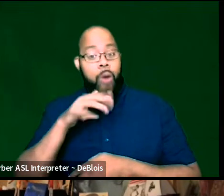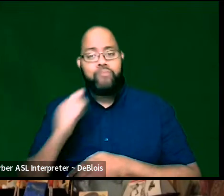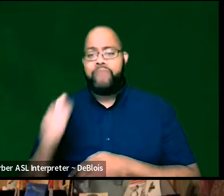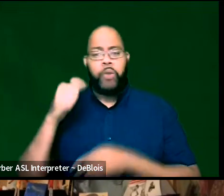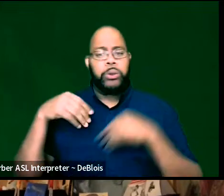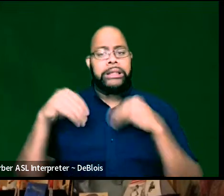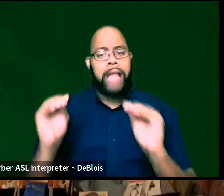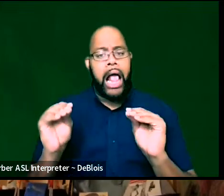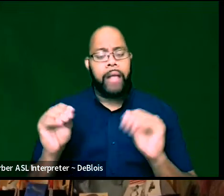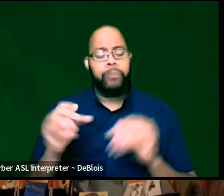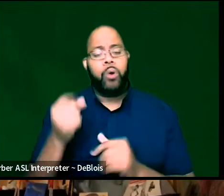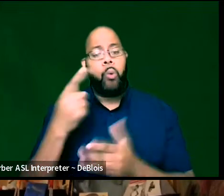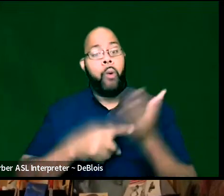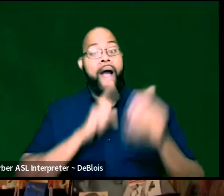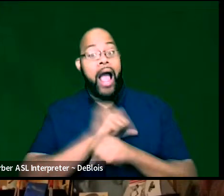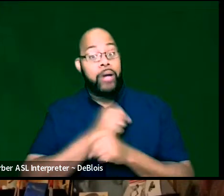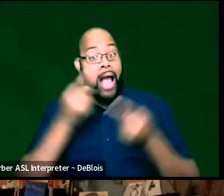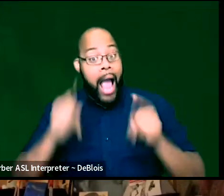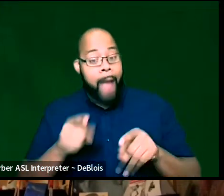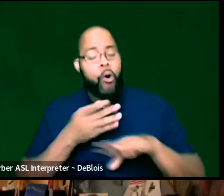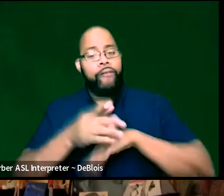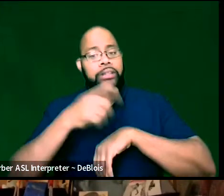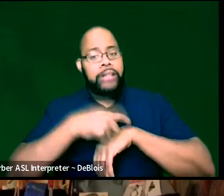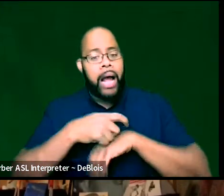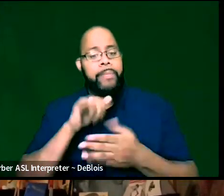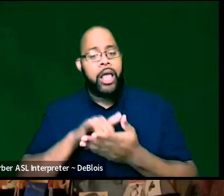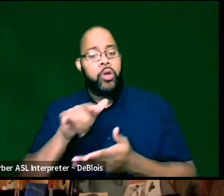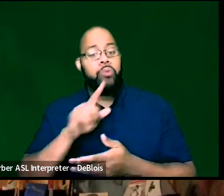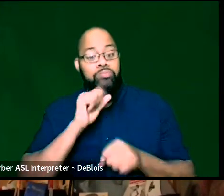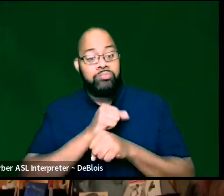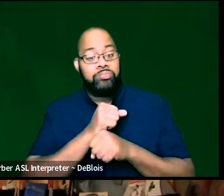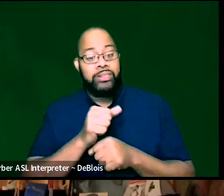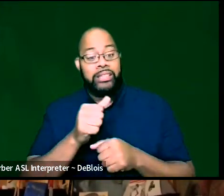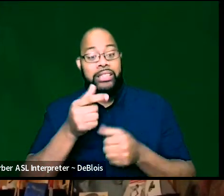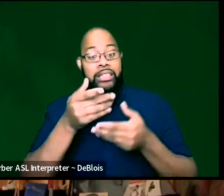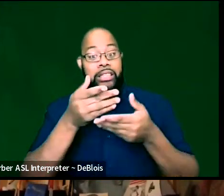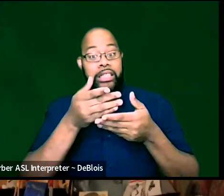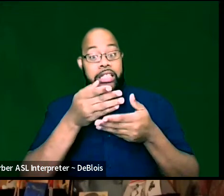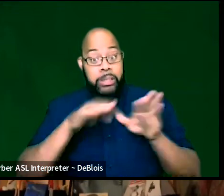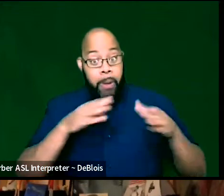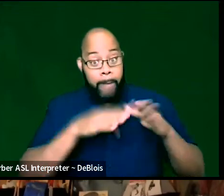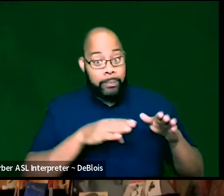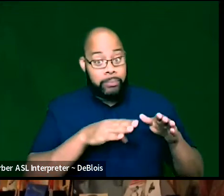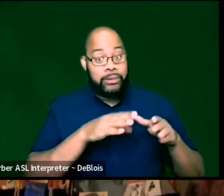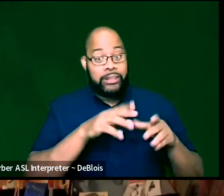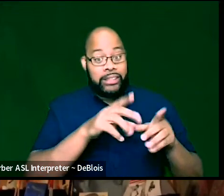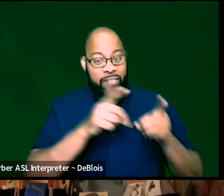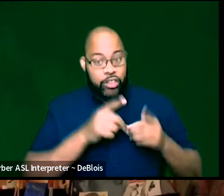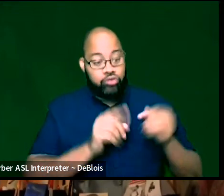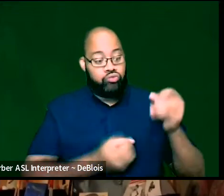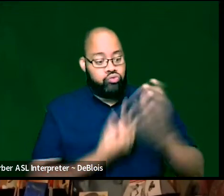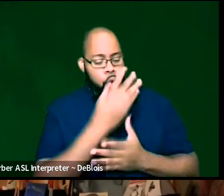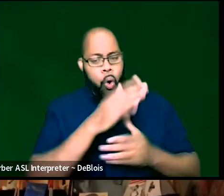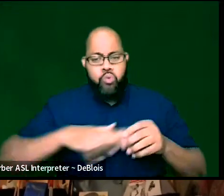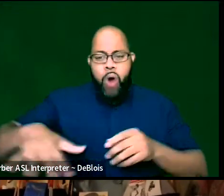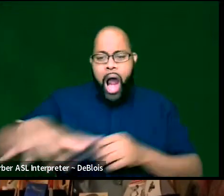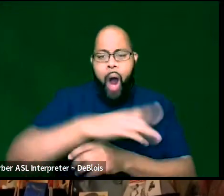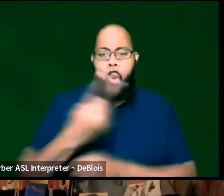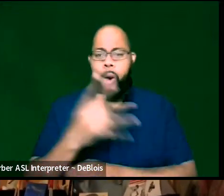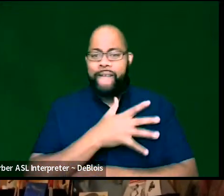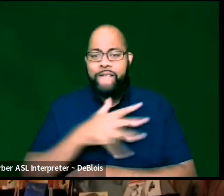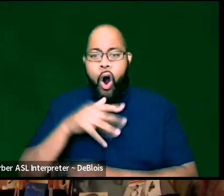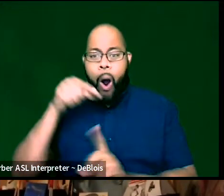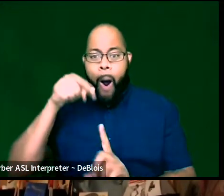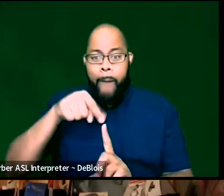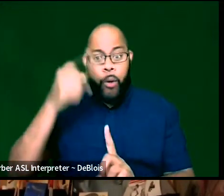sell. So what actually happened over time was that you literally had subdivisions growing around this one farm. Now,